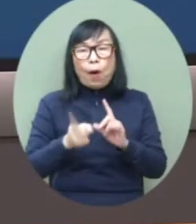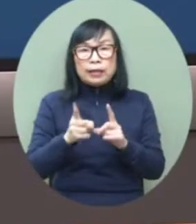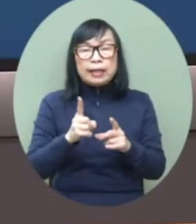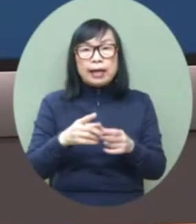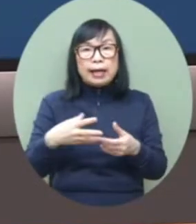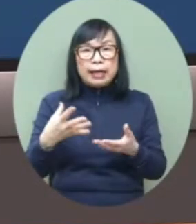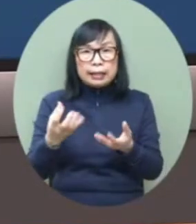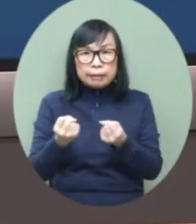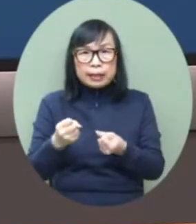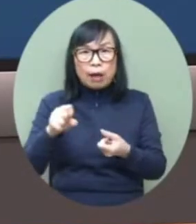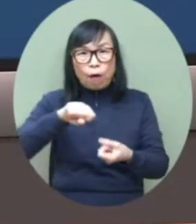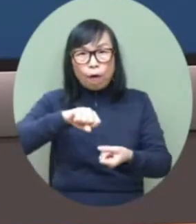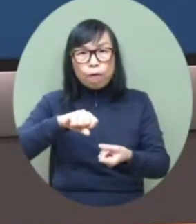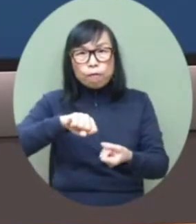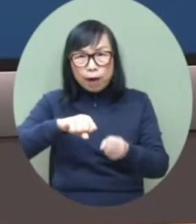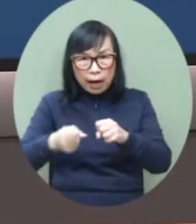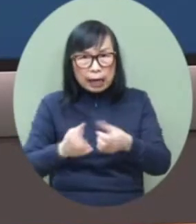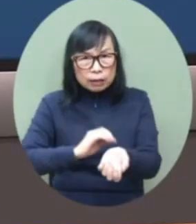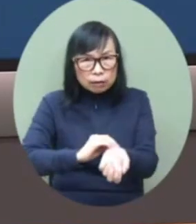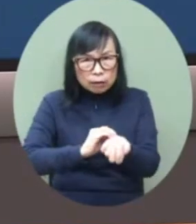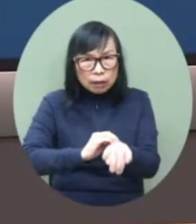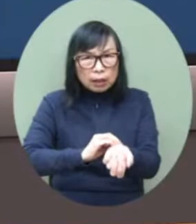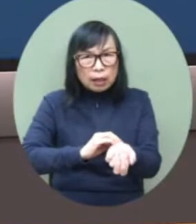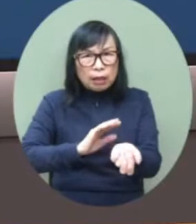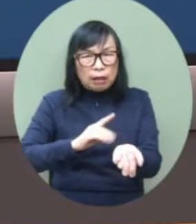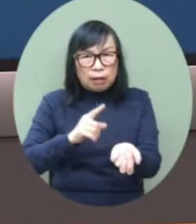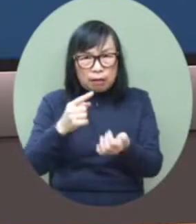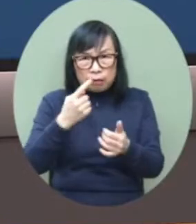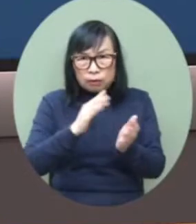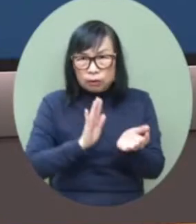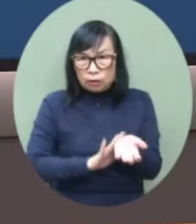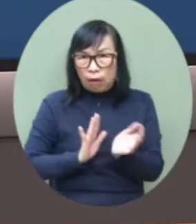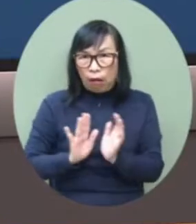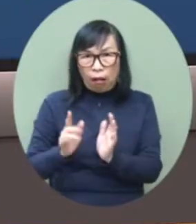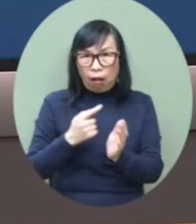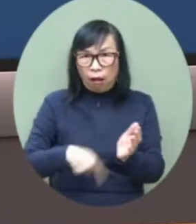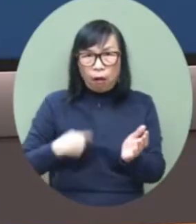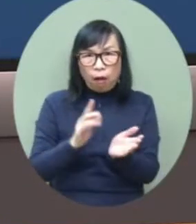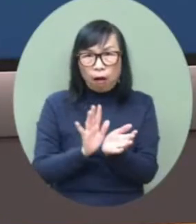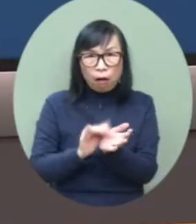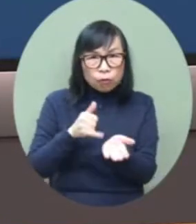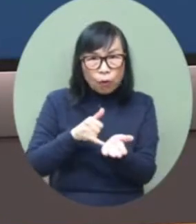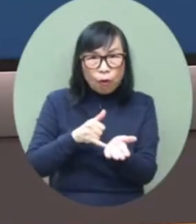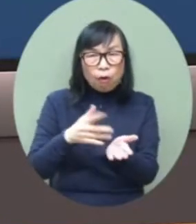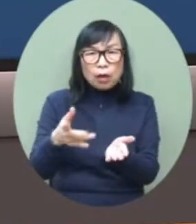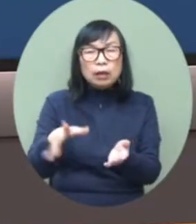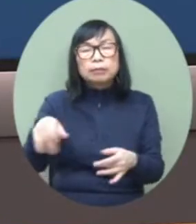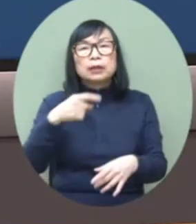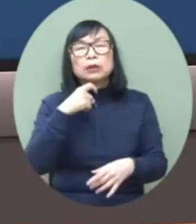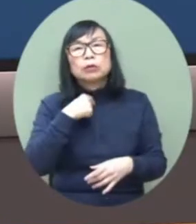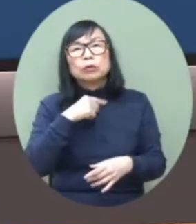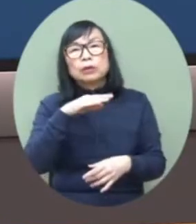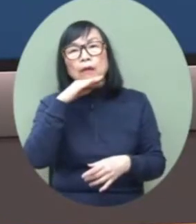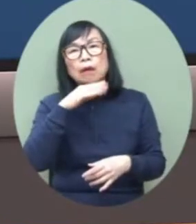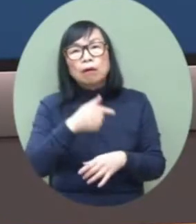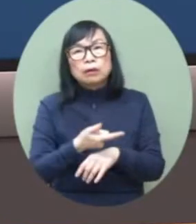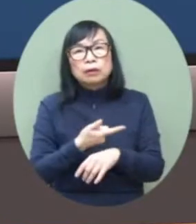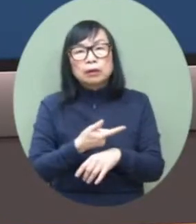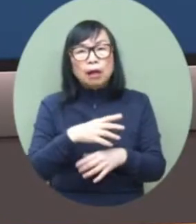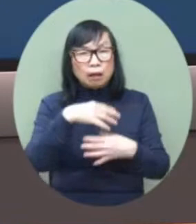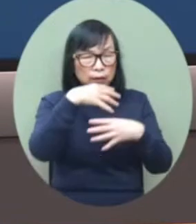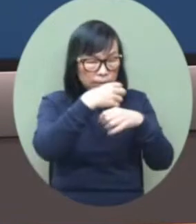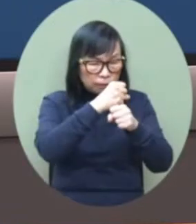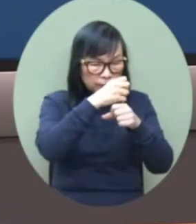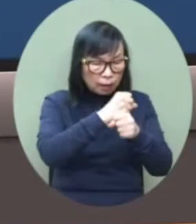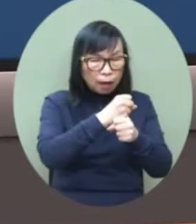or if they are pregnant women, or if there are chemotherapy patients at home, then these patients